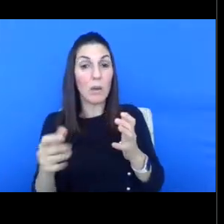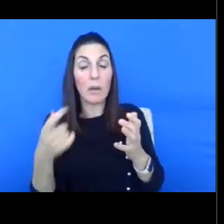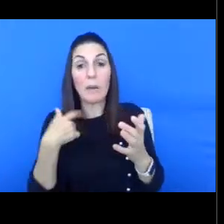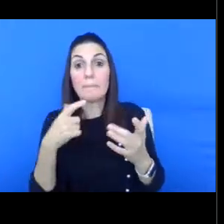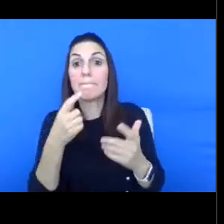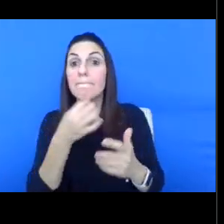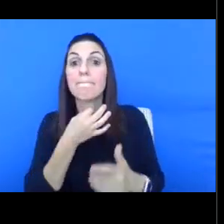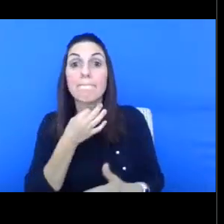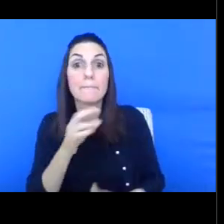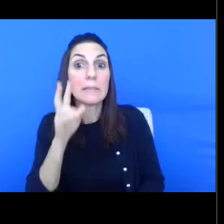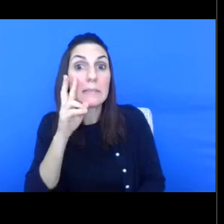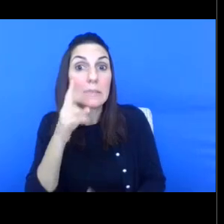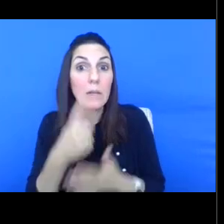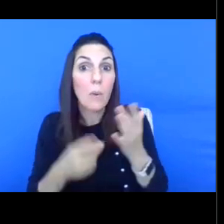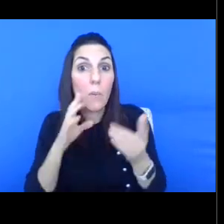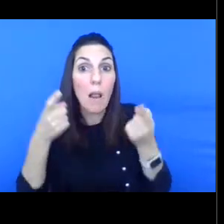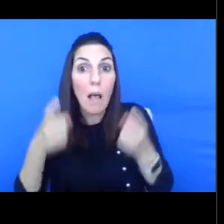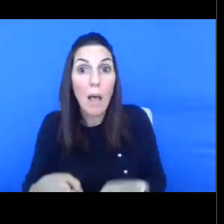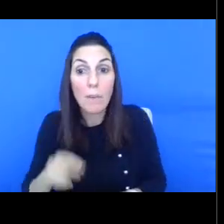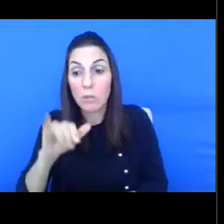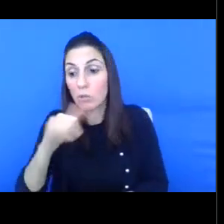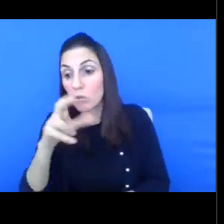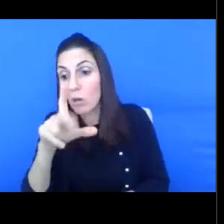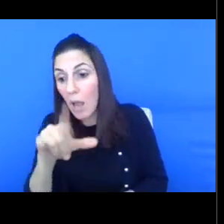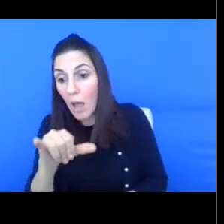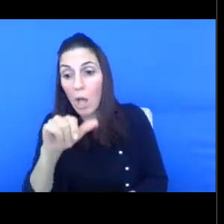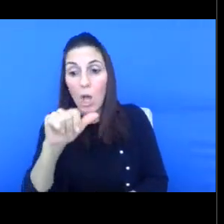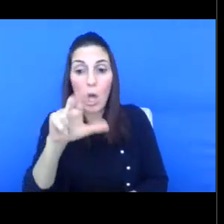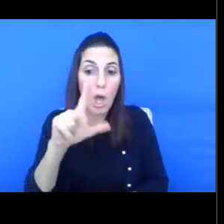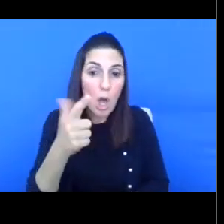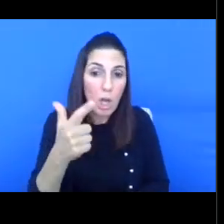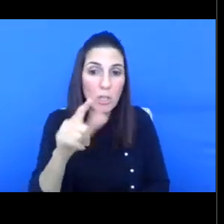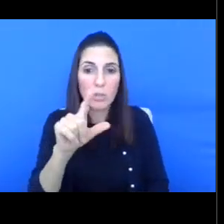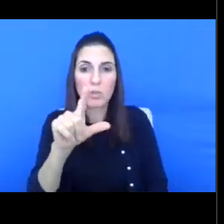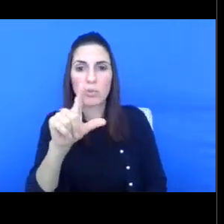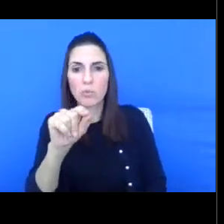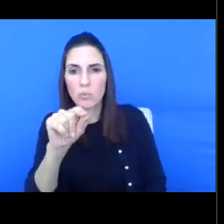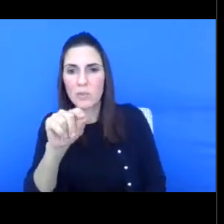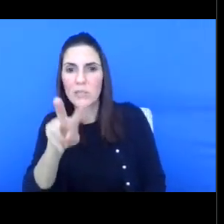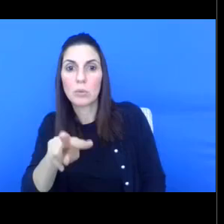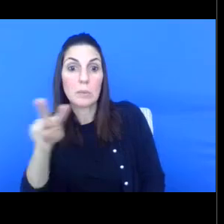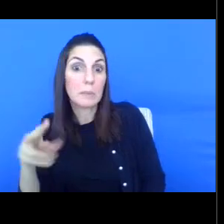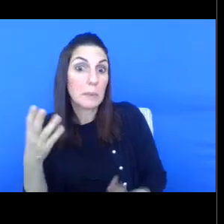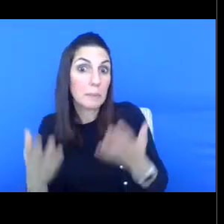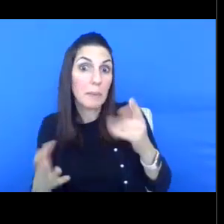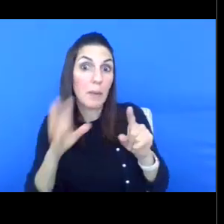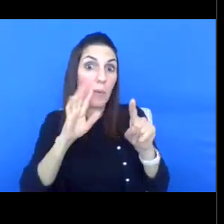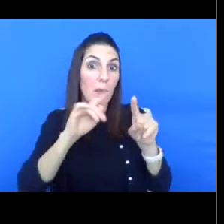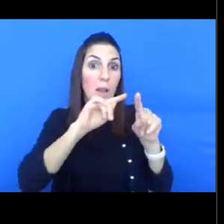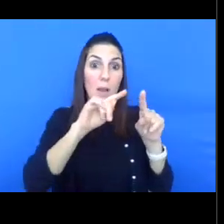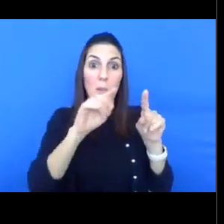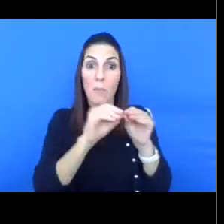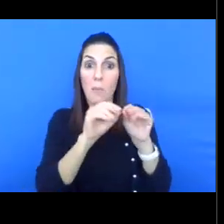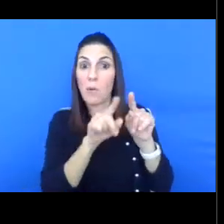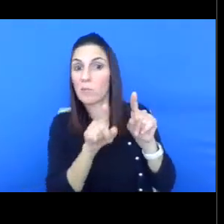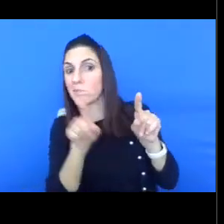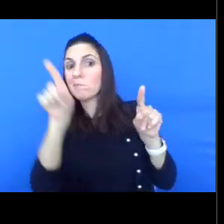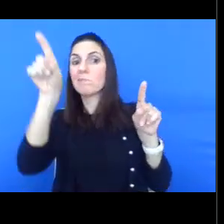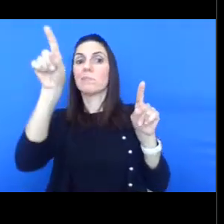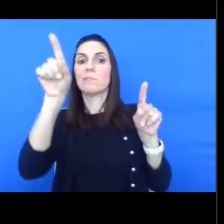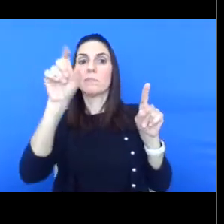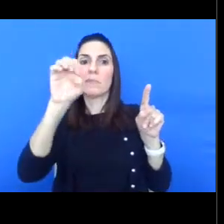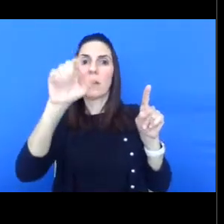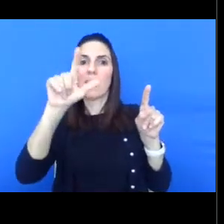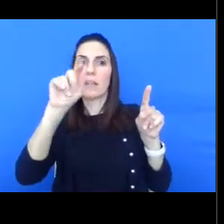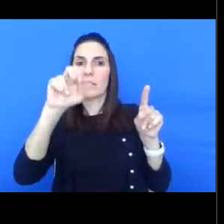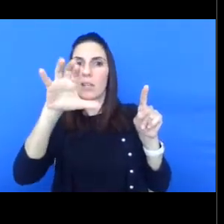say July or August of 2022. We might get more towards an El Nino or even a neutral phase.